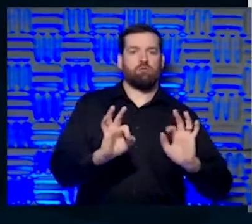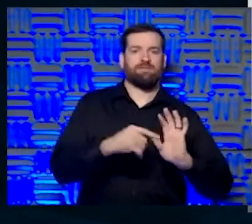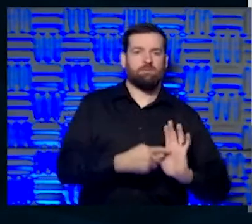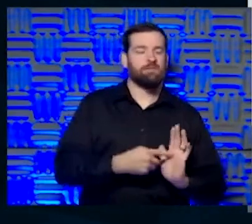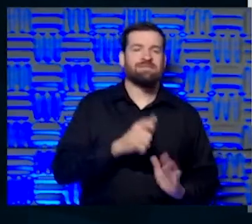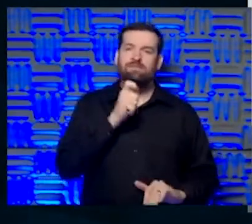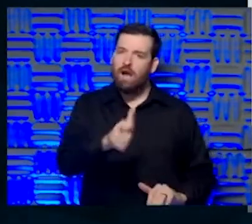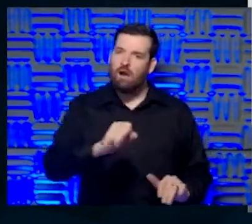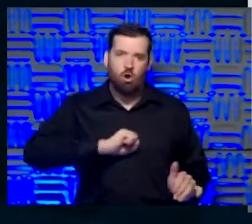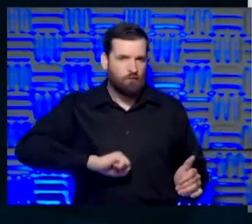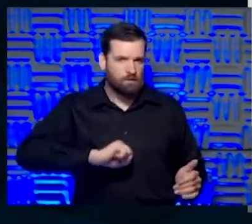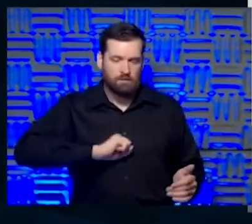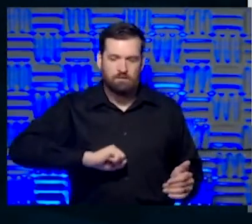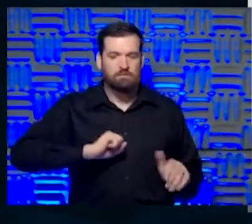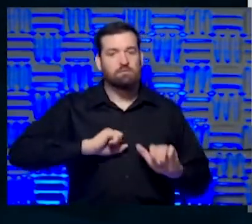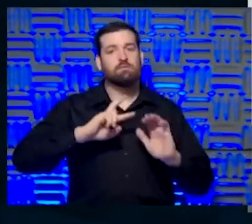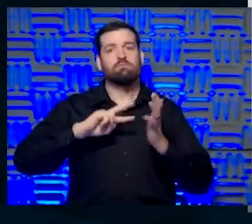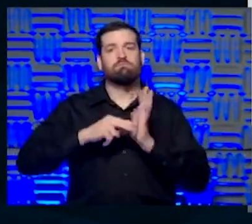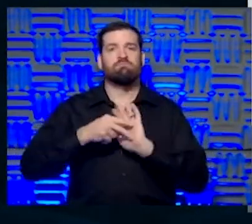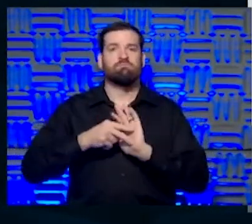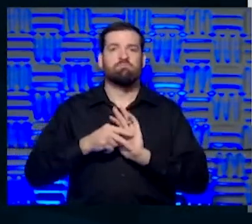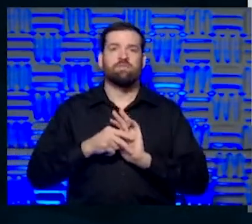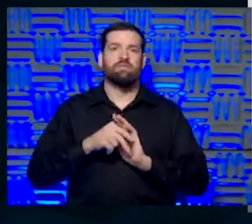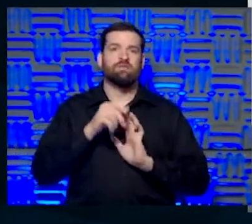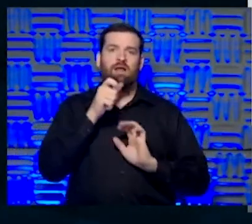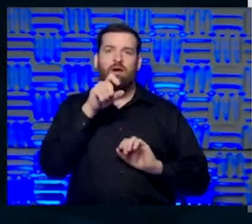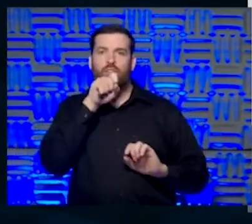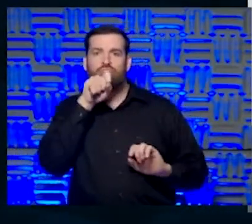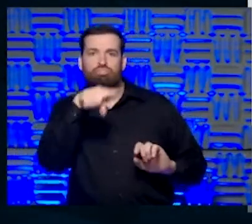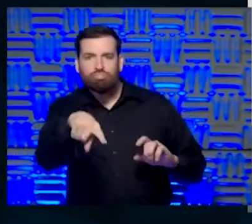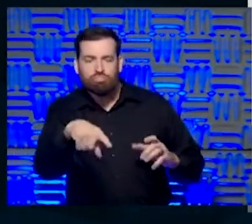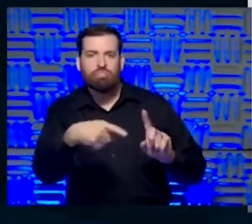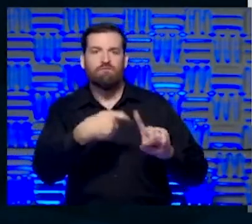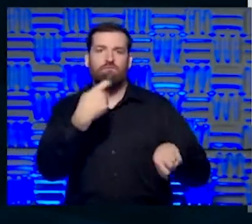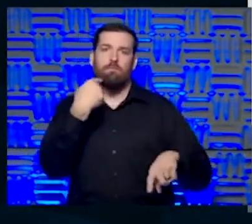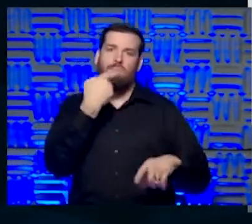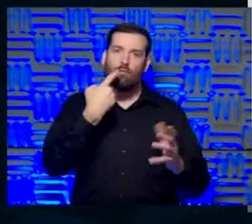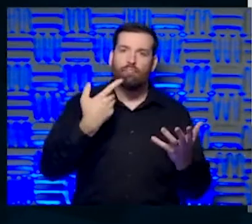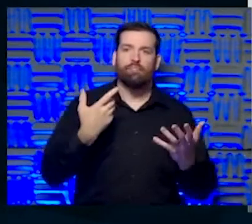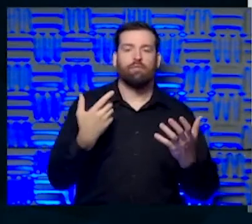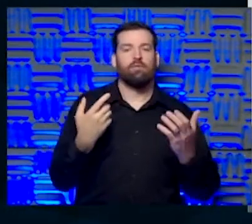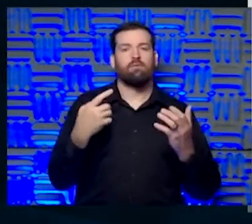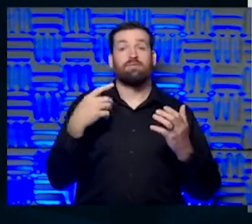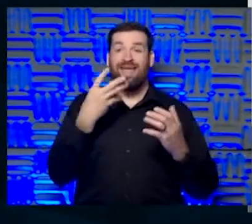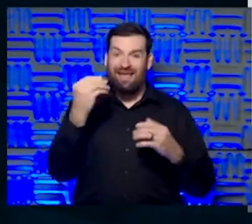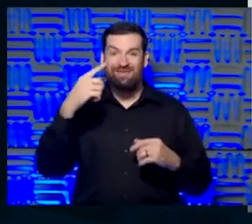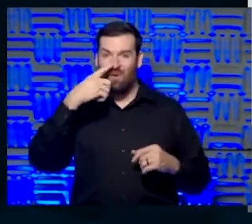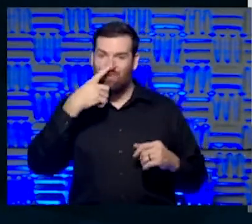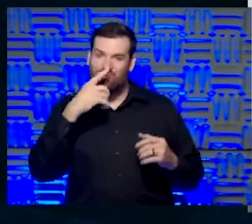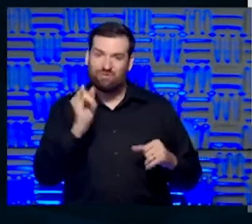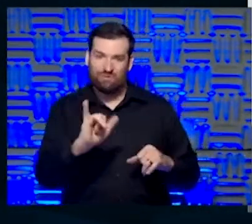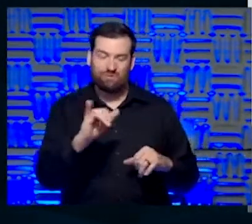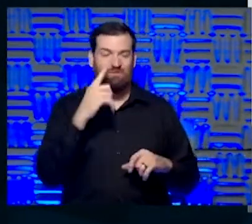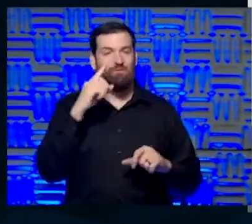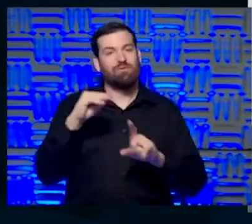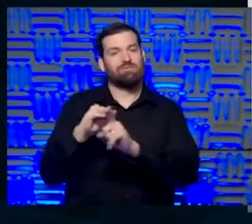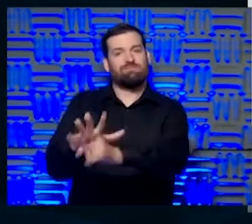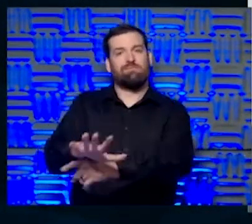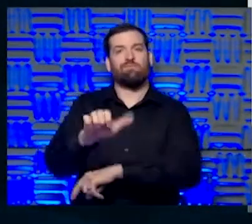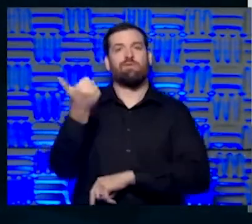so thus not, having these respiratory droplets that are coming out of their mouths and noses to expose other